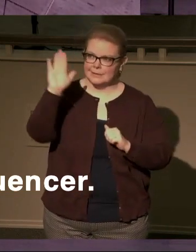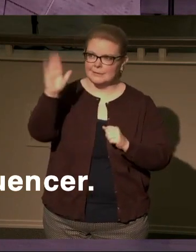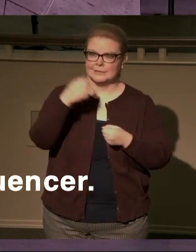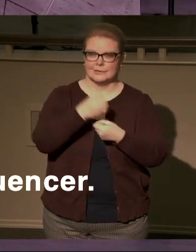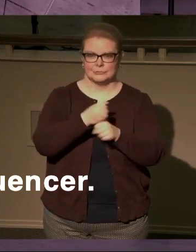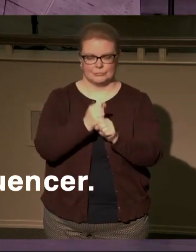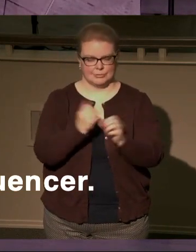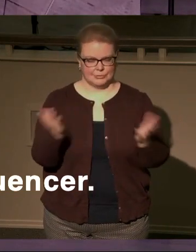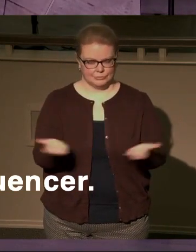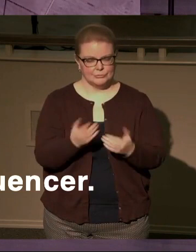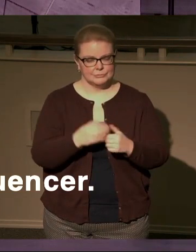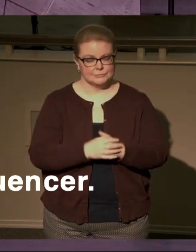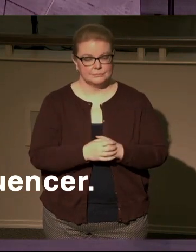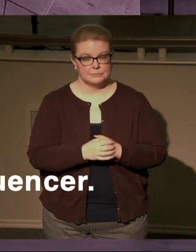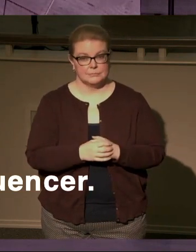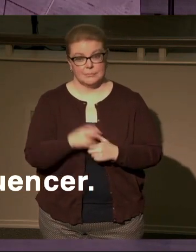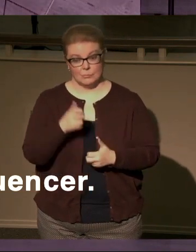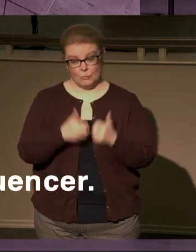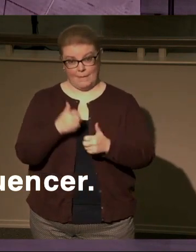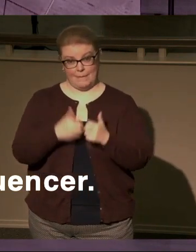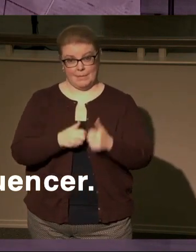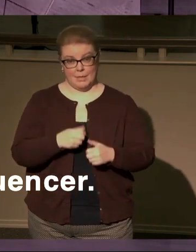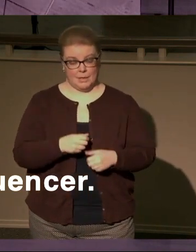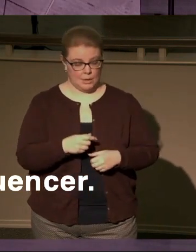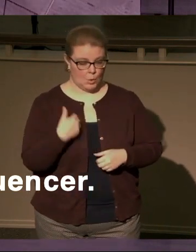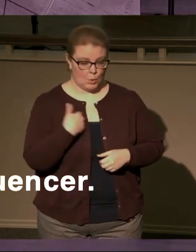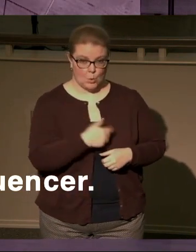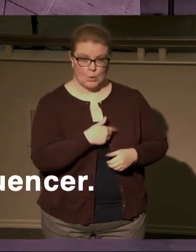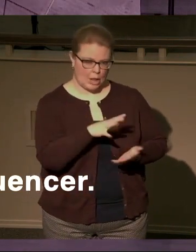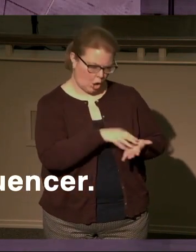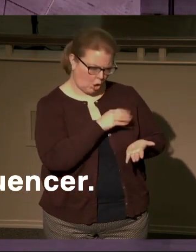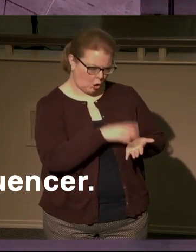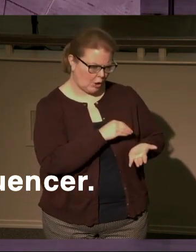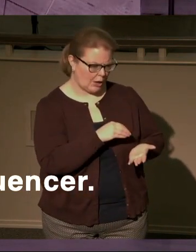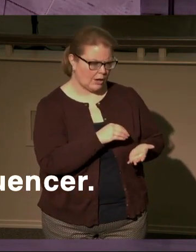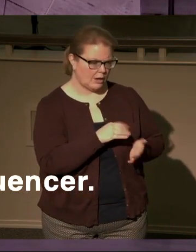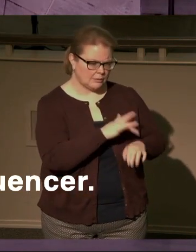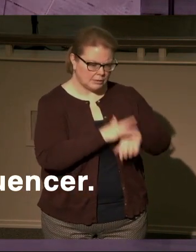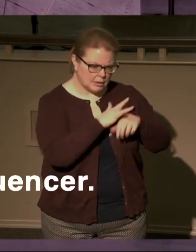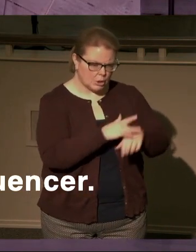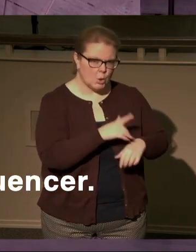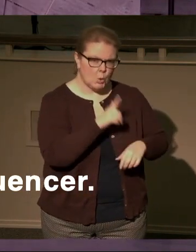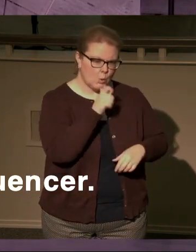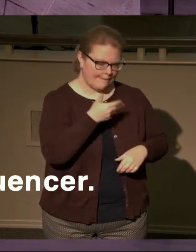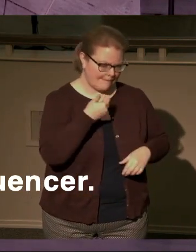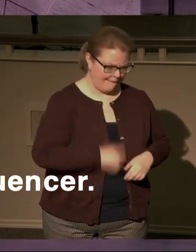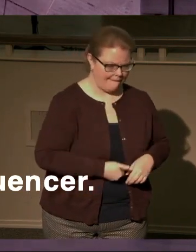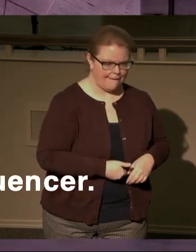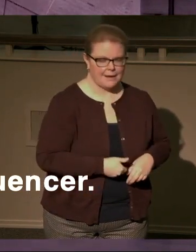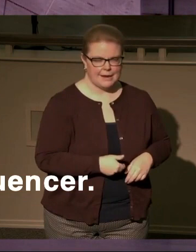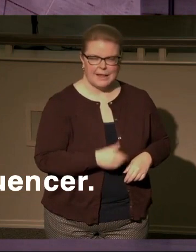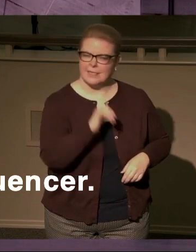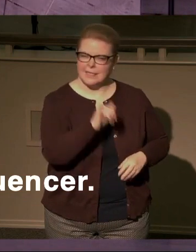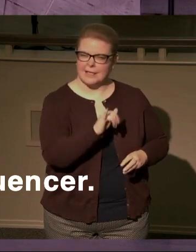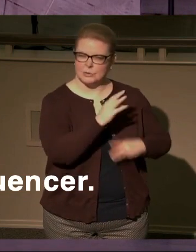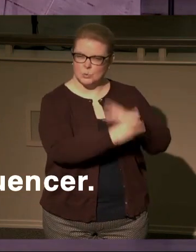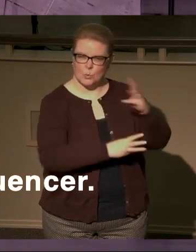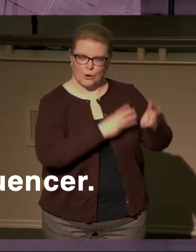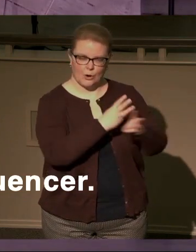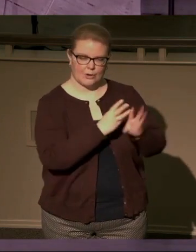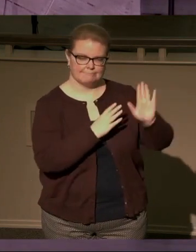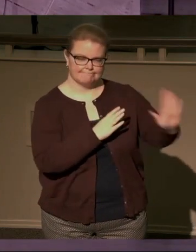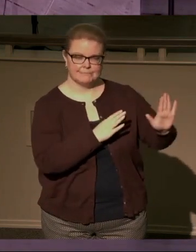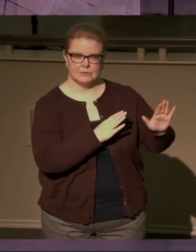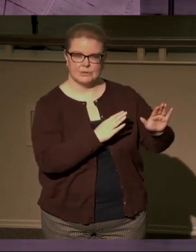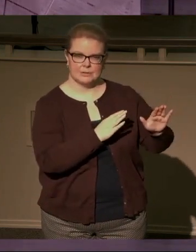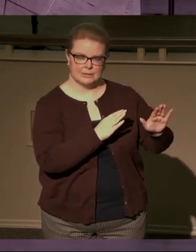The problem is the who am I question is what we grow up learning. So who am I is the world's influencer.